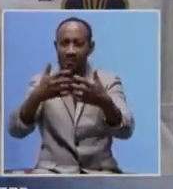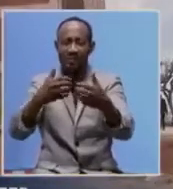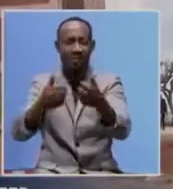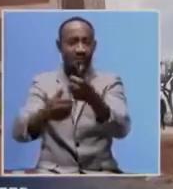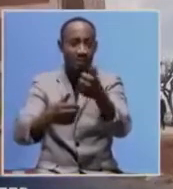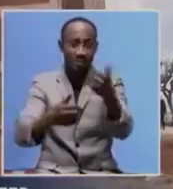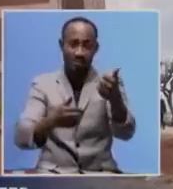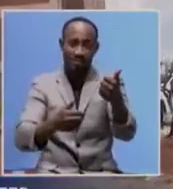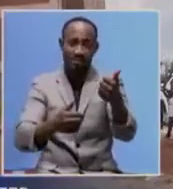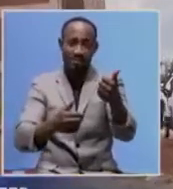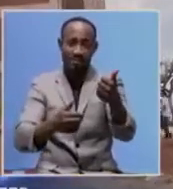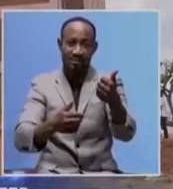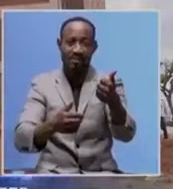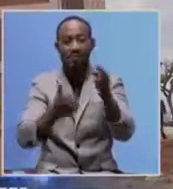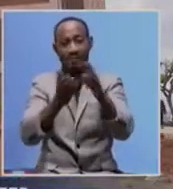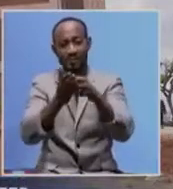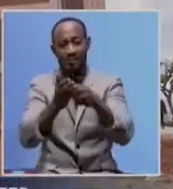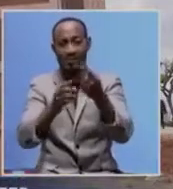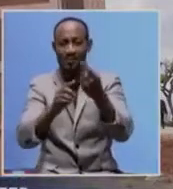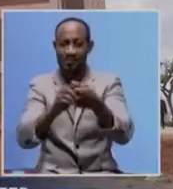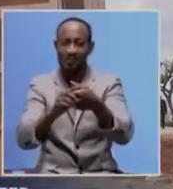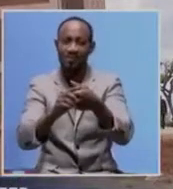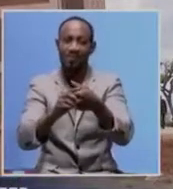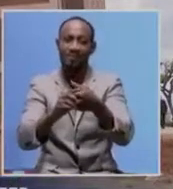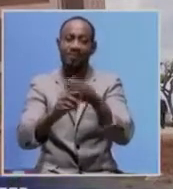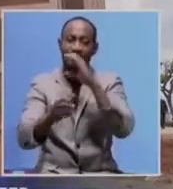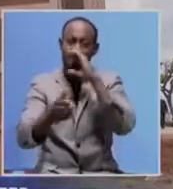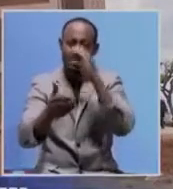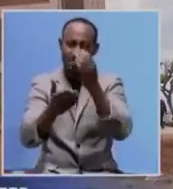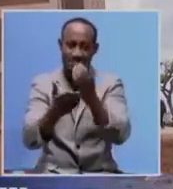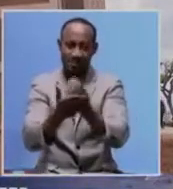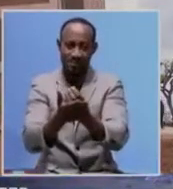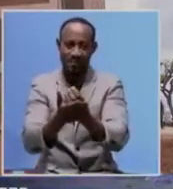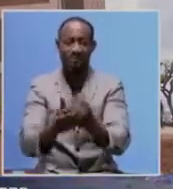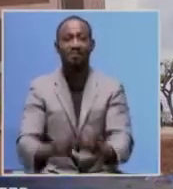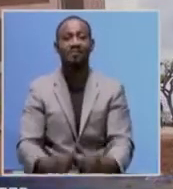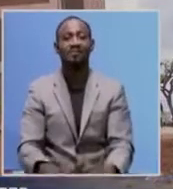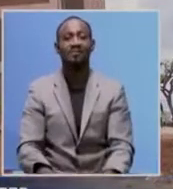others. Sharon Kunda, ZNBC News, Chilanga District.